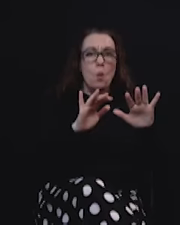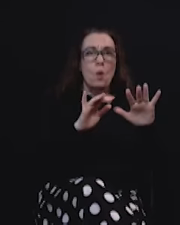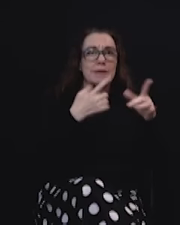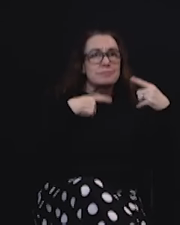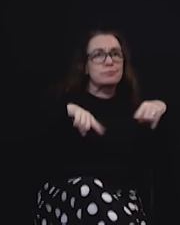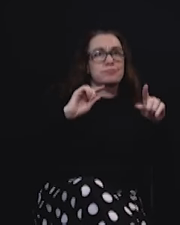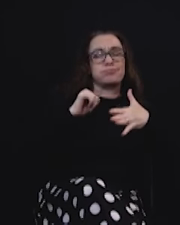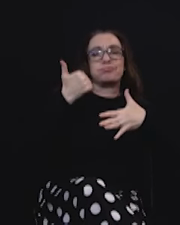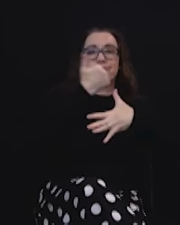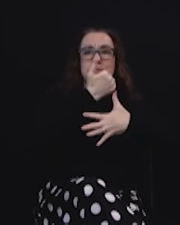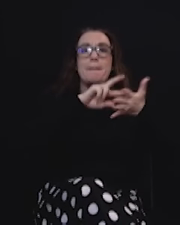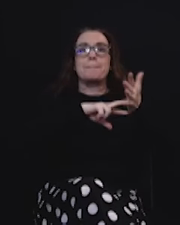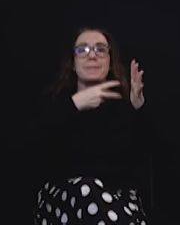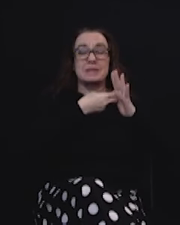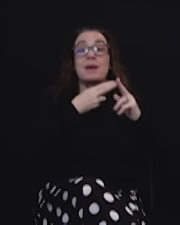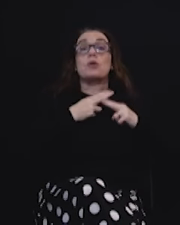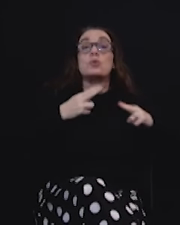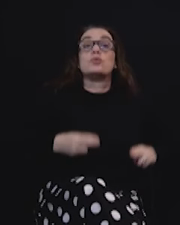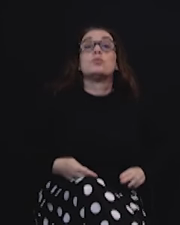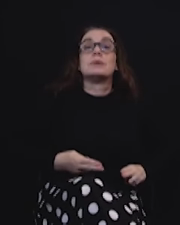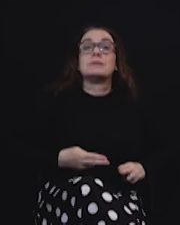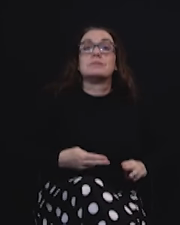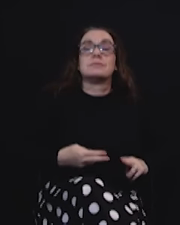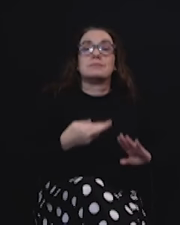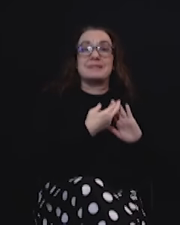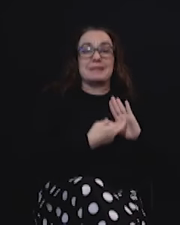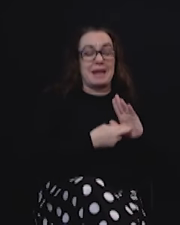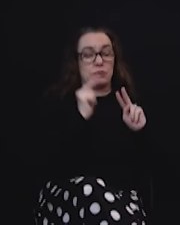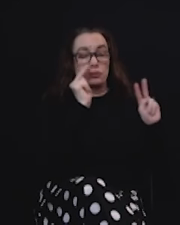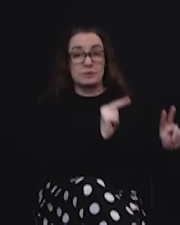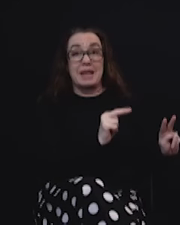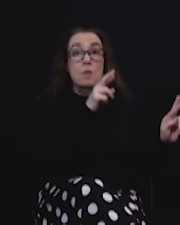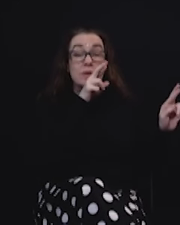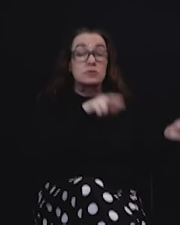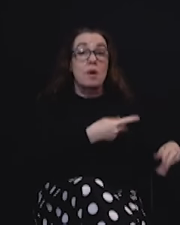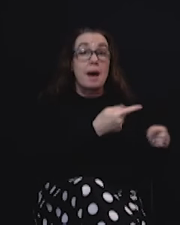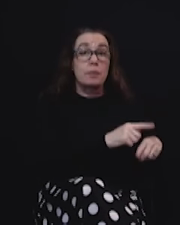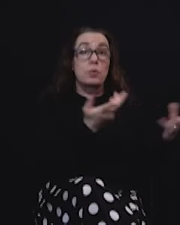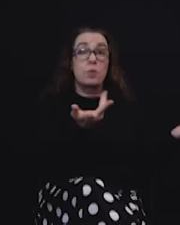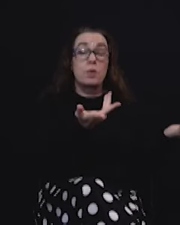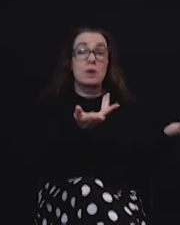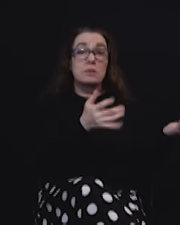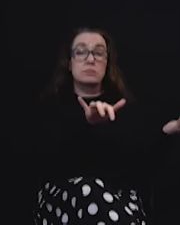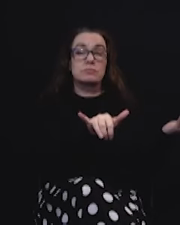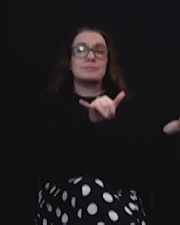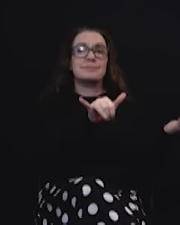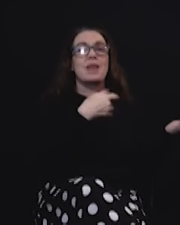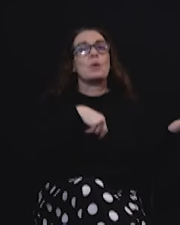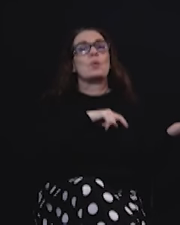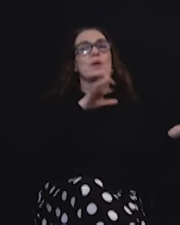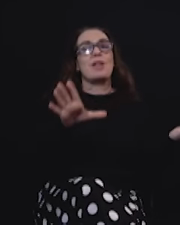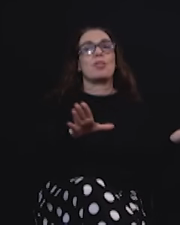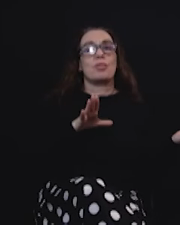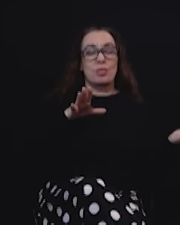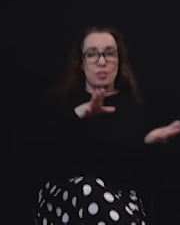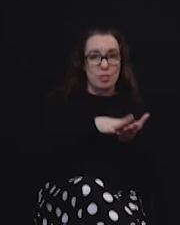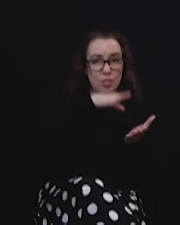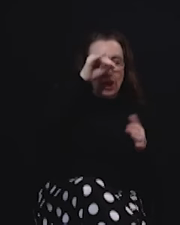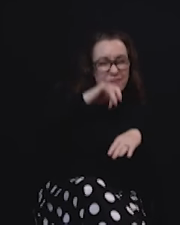human standards really is, right? And as a result, what happens? We learn from